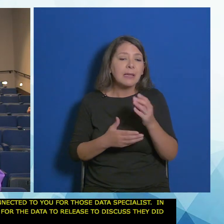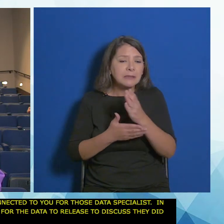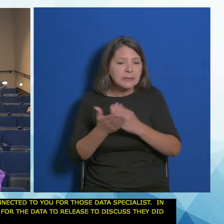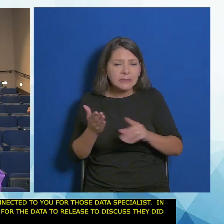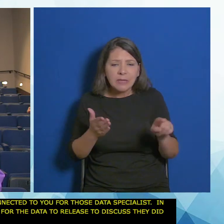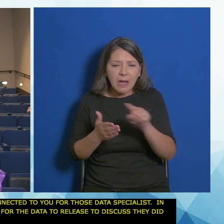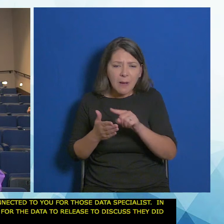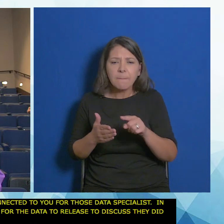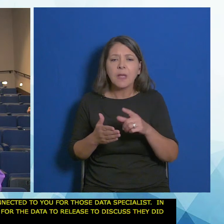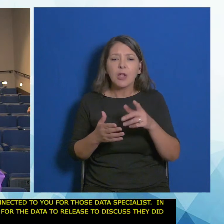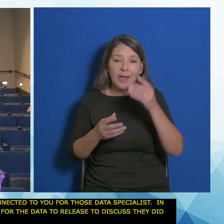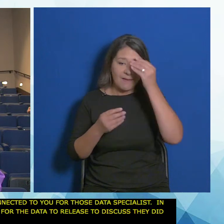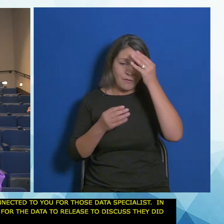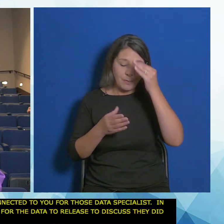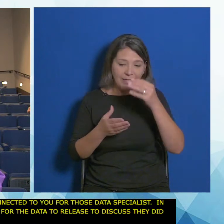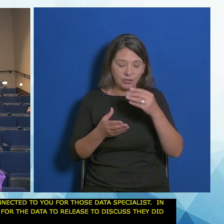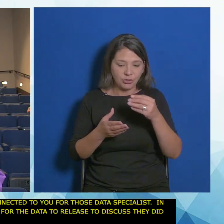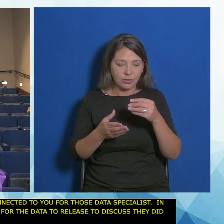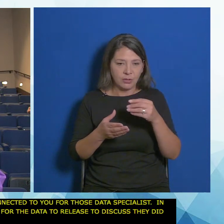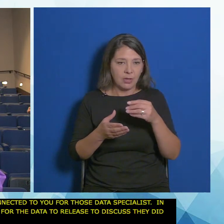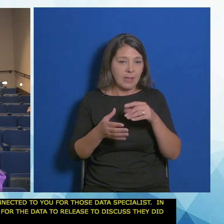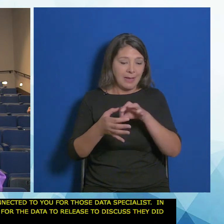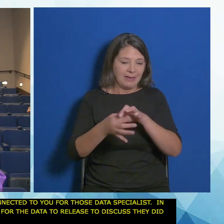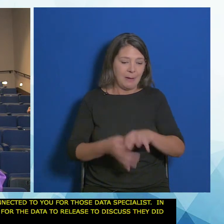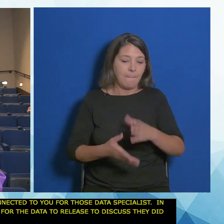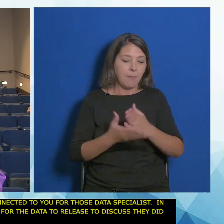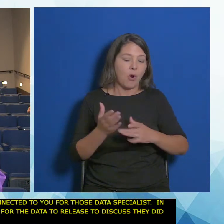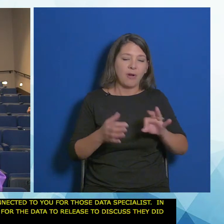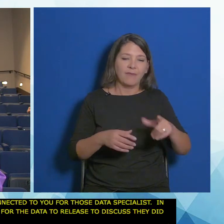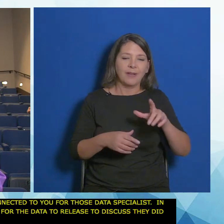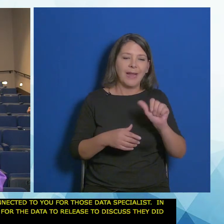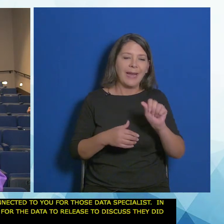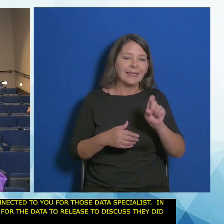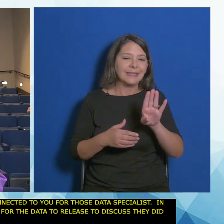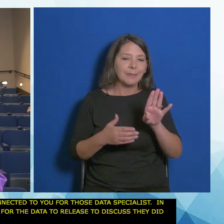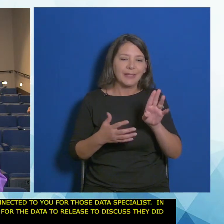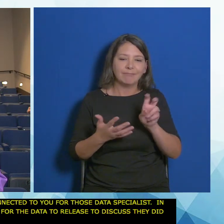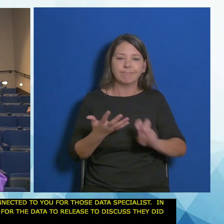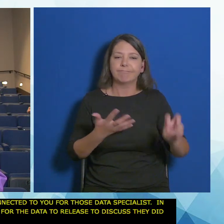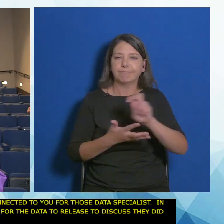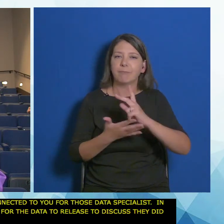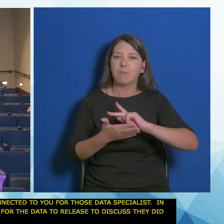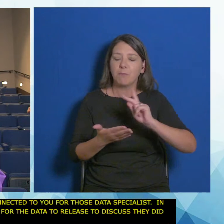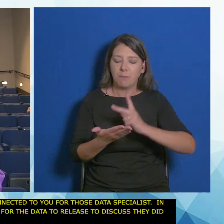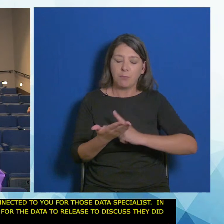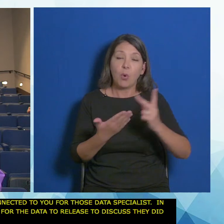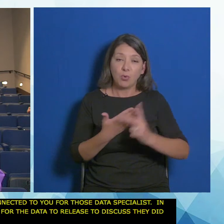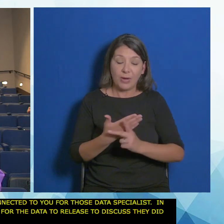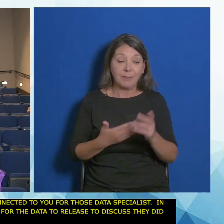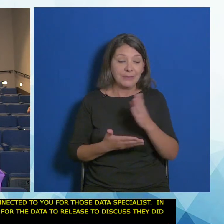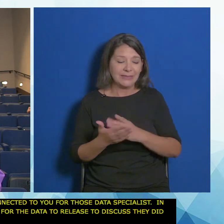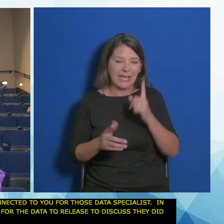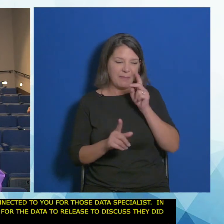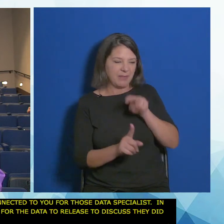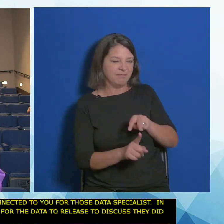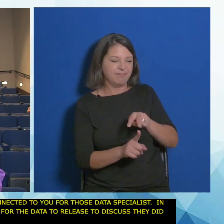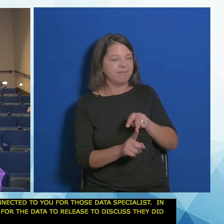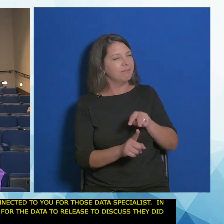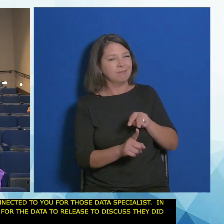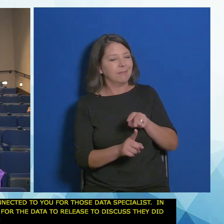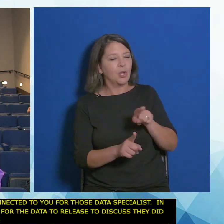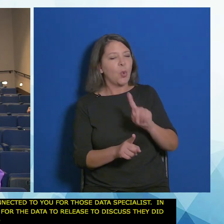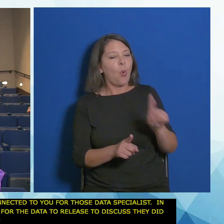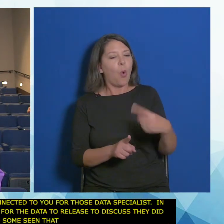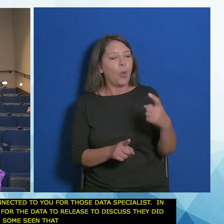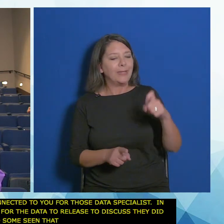of services as part of the ASDB itinerant programs. Some LEAs see the itinerant program as a